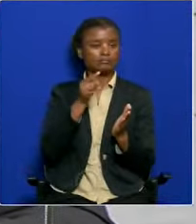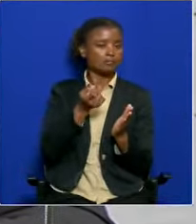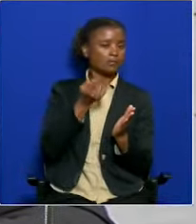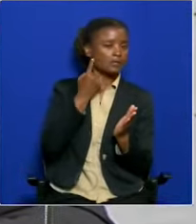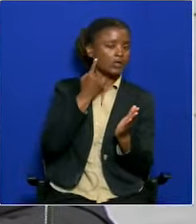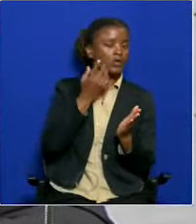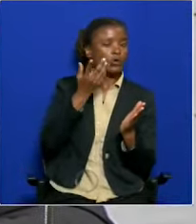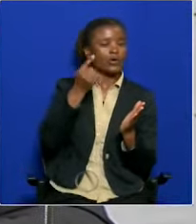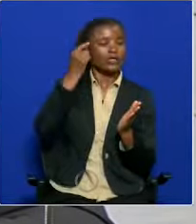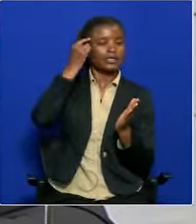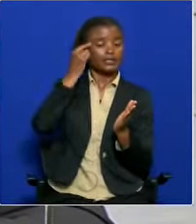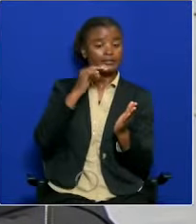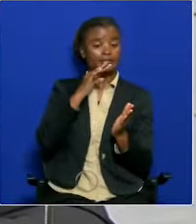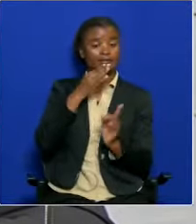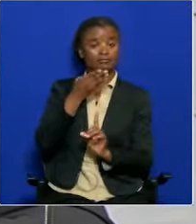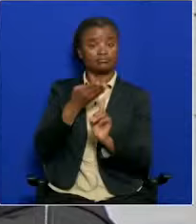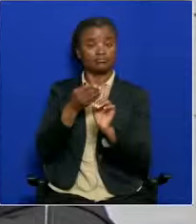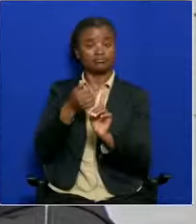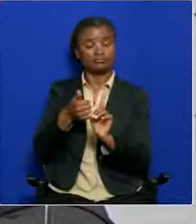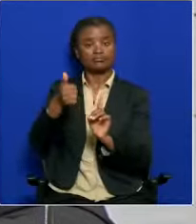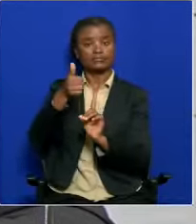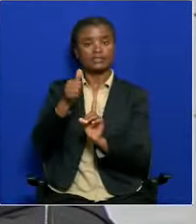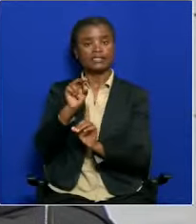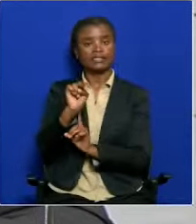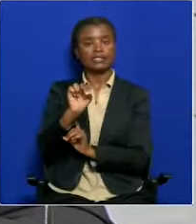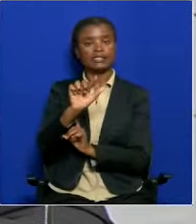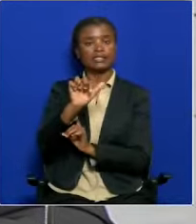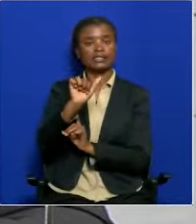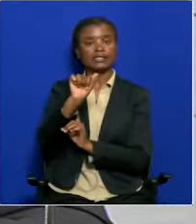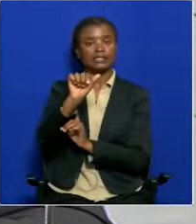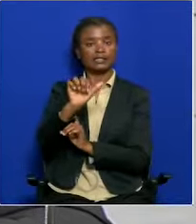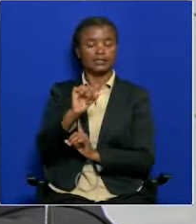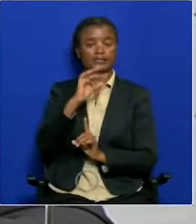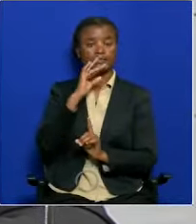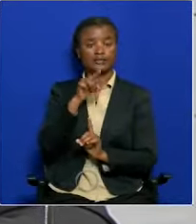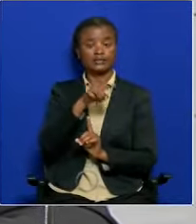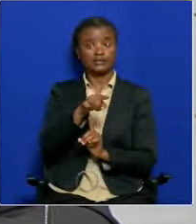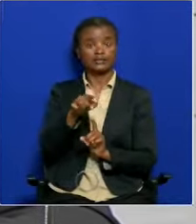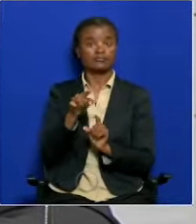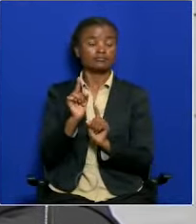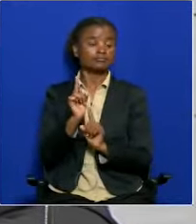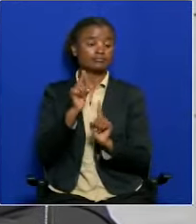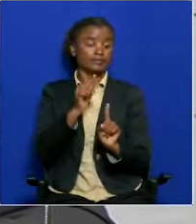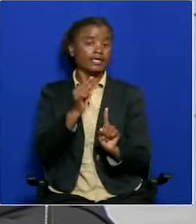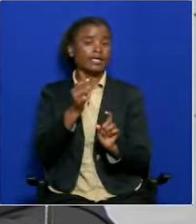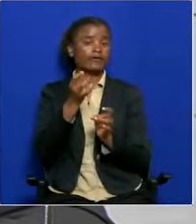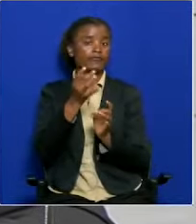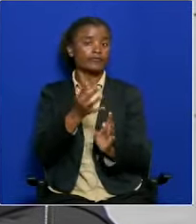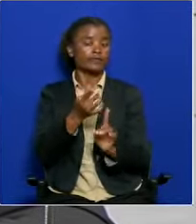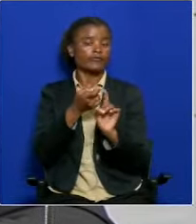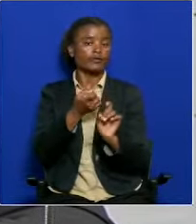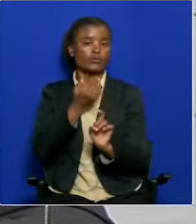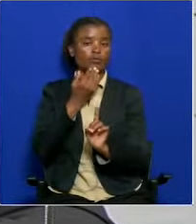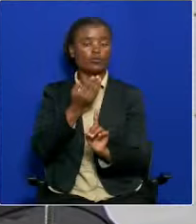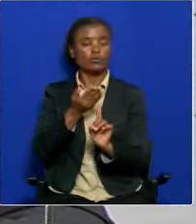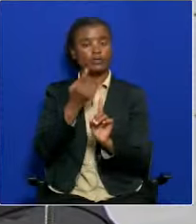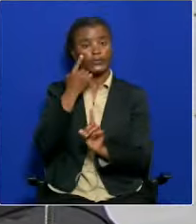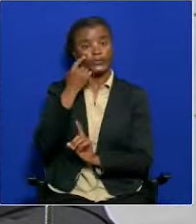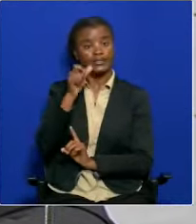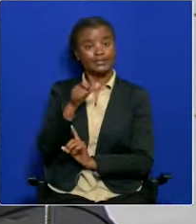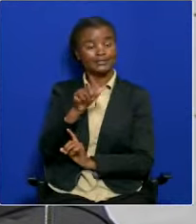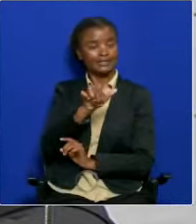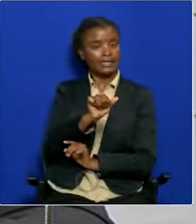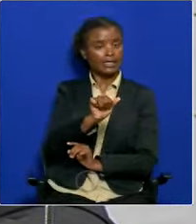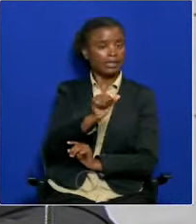expressly disputed the version advanced by witness A. What I intended to convey was that